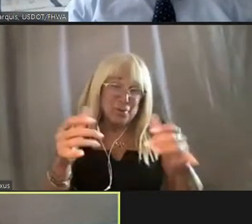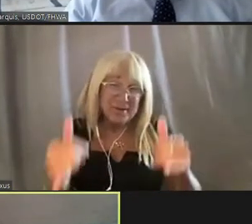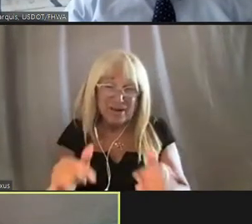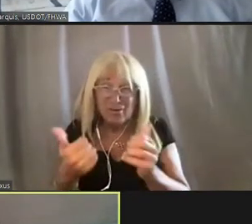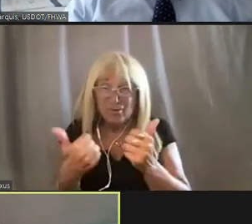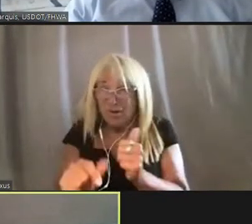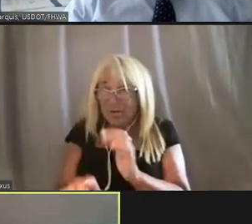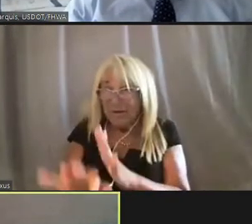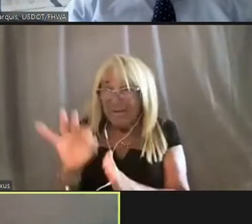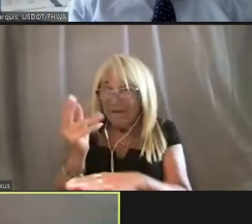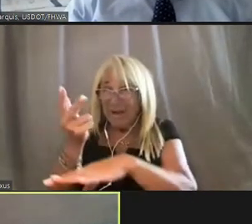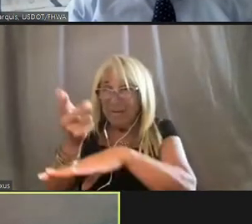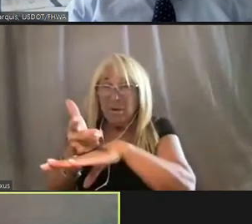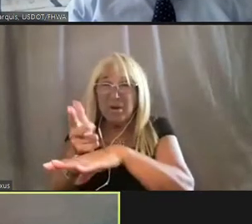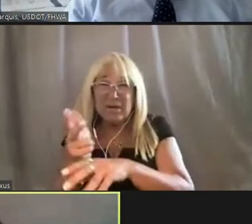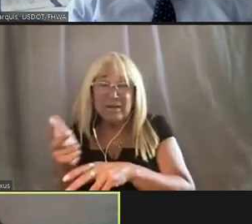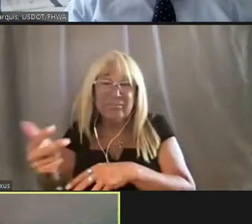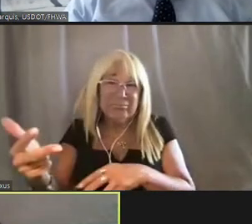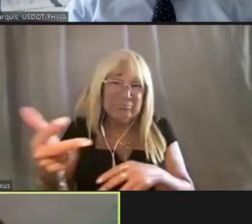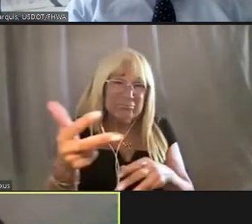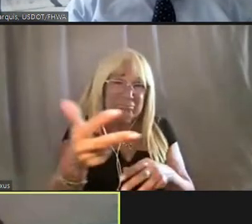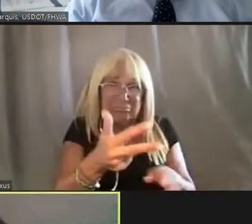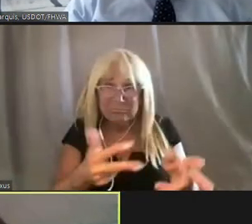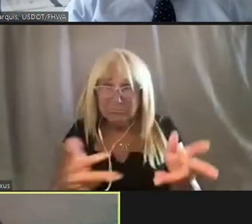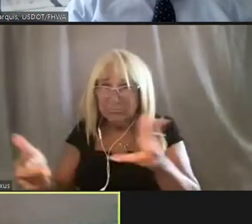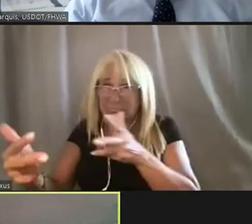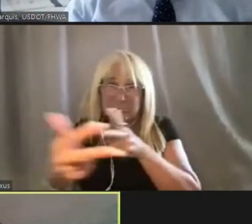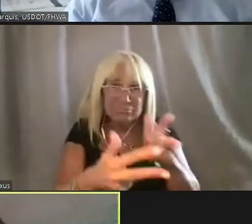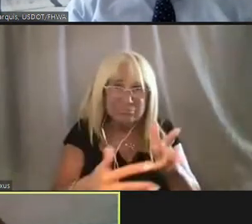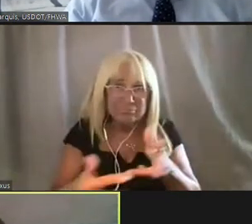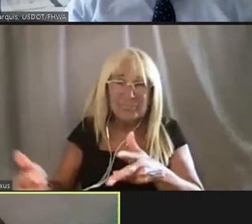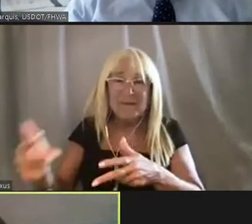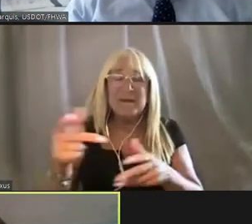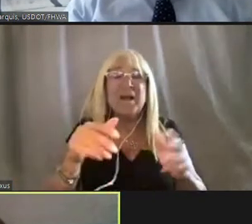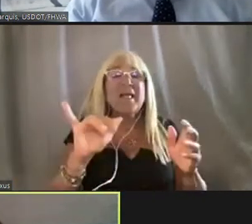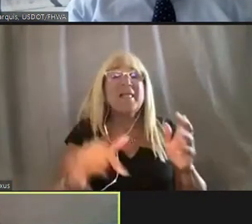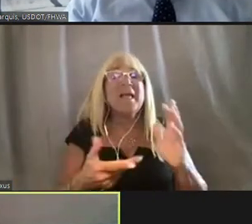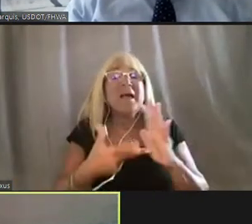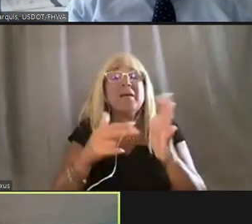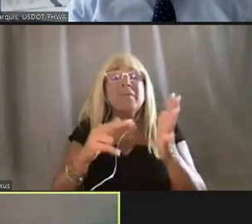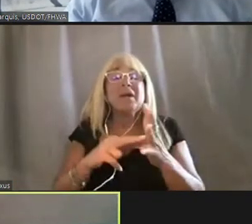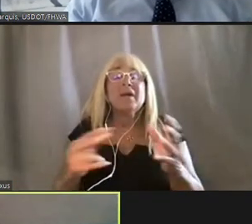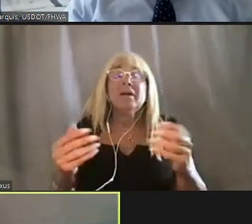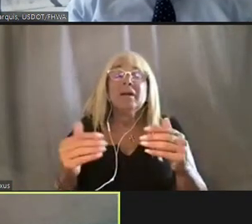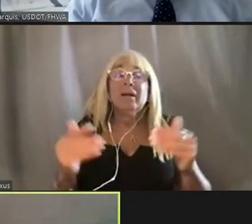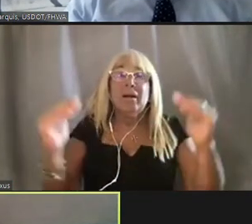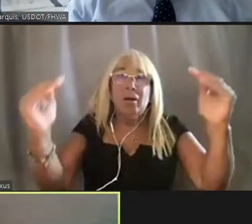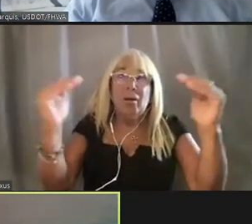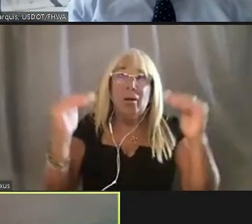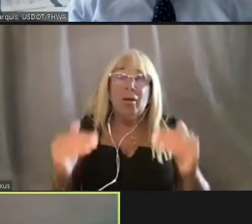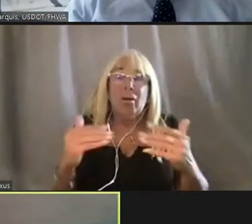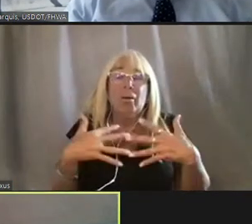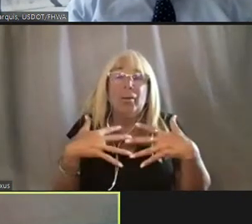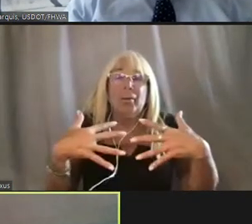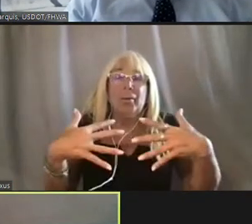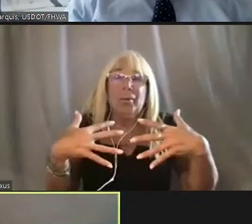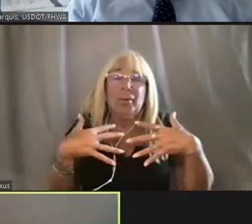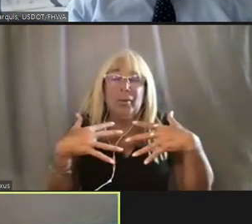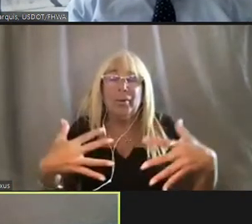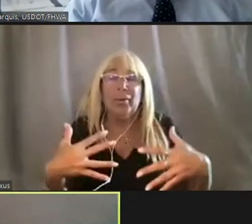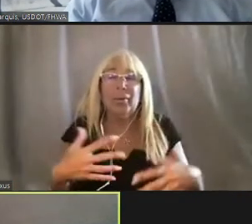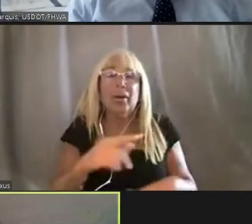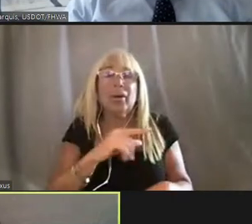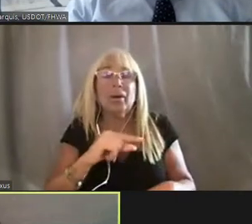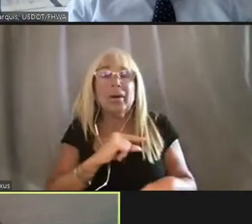parking and that high higher VMT equals lower air quality and we have many parks in my neighborhood where people are playing basketball pickleball they're running